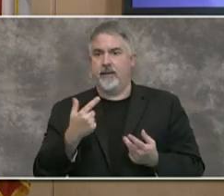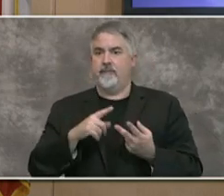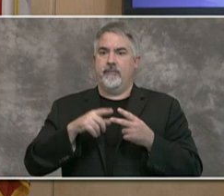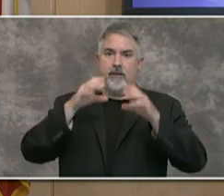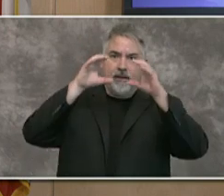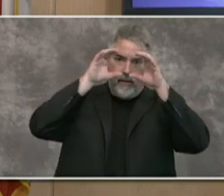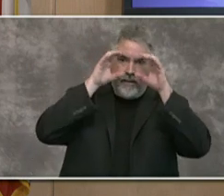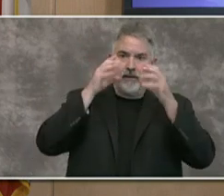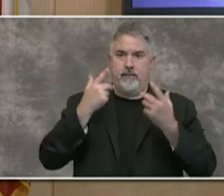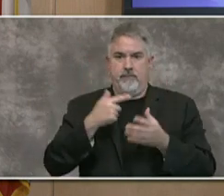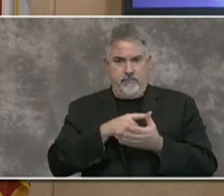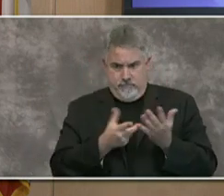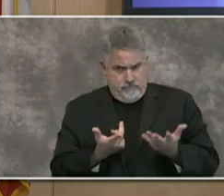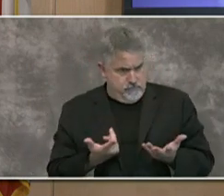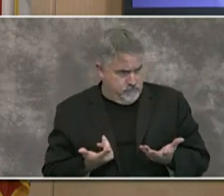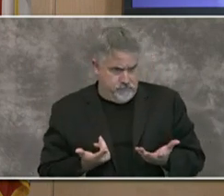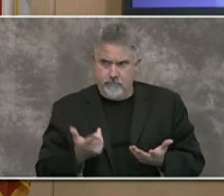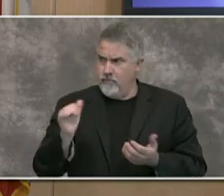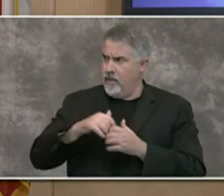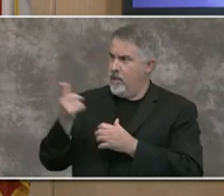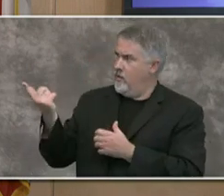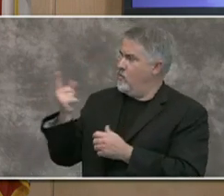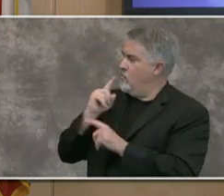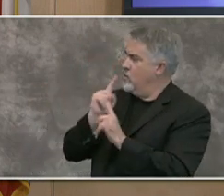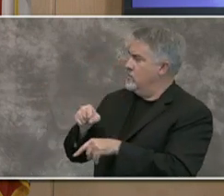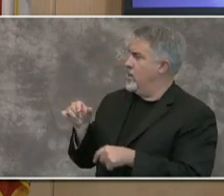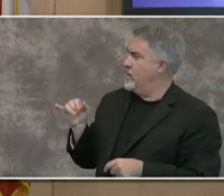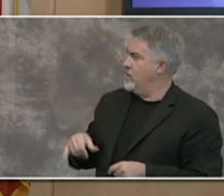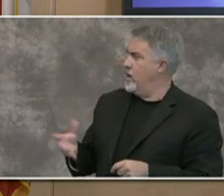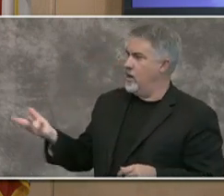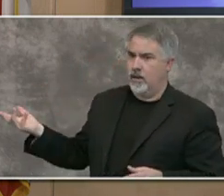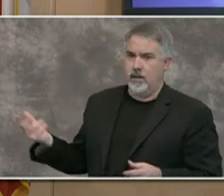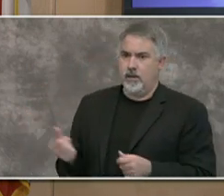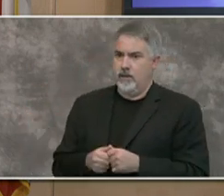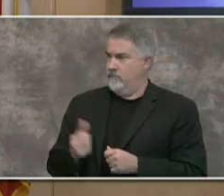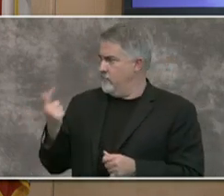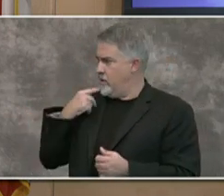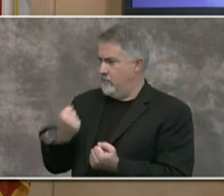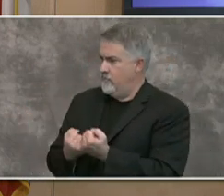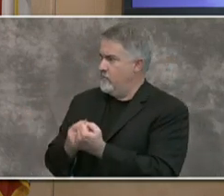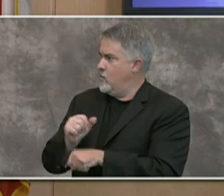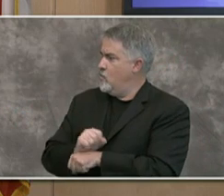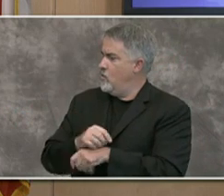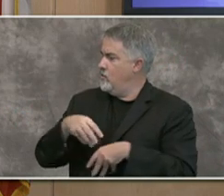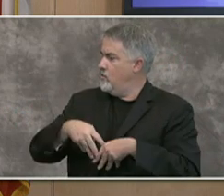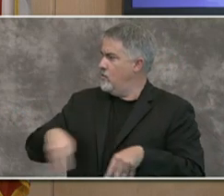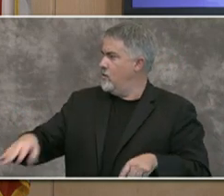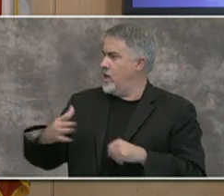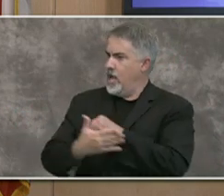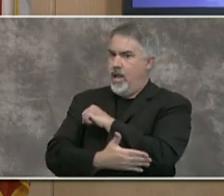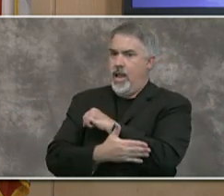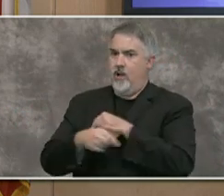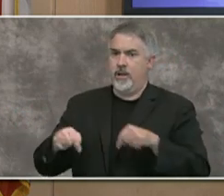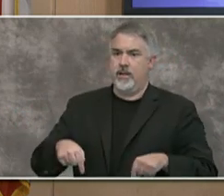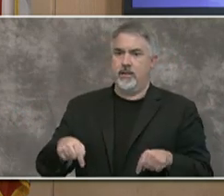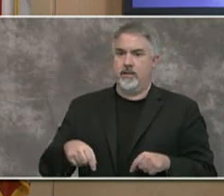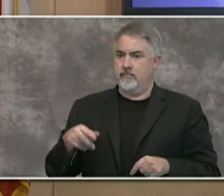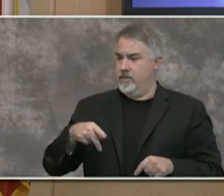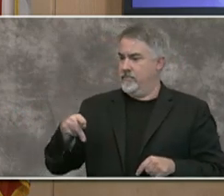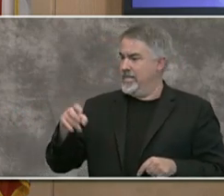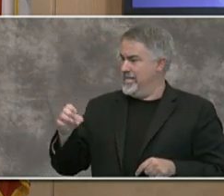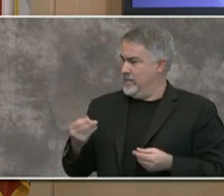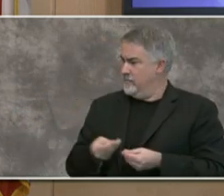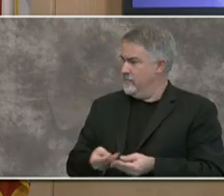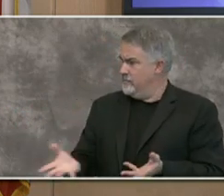How do you respond to those concerns, and what does the county's level of supplies actually look like for PPE such as